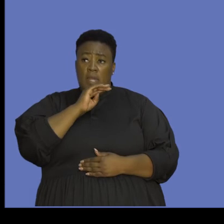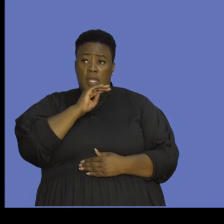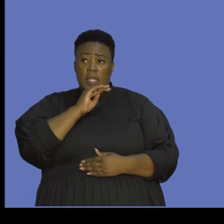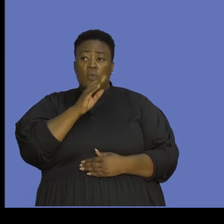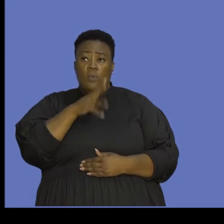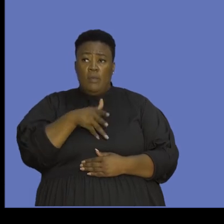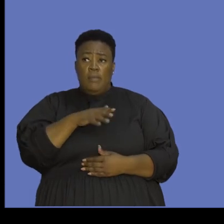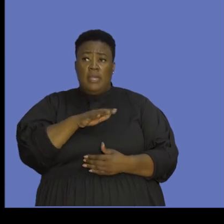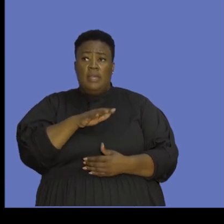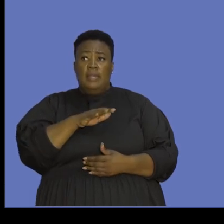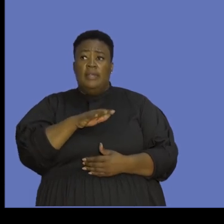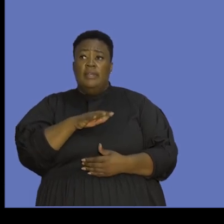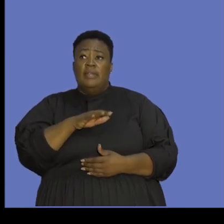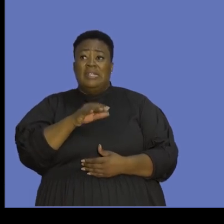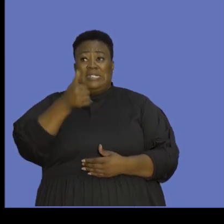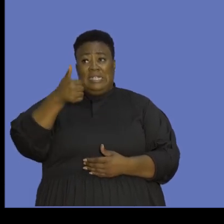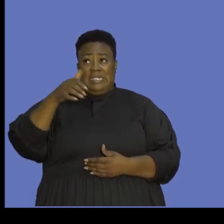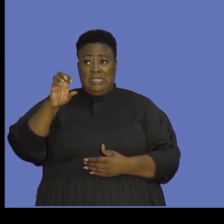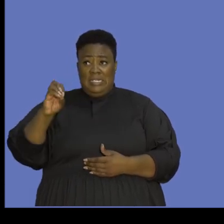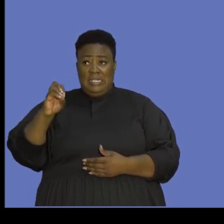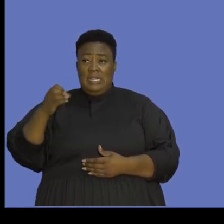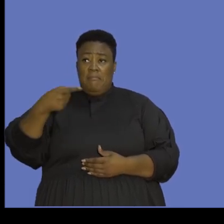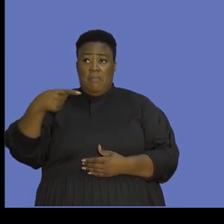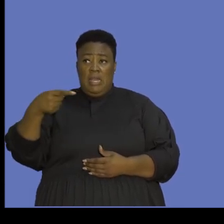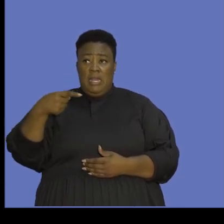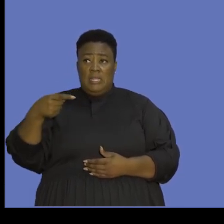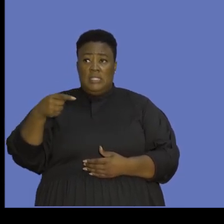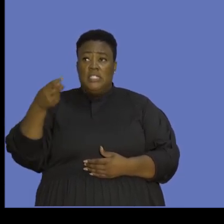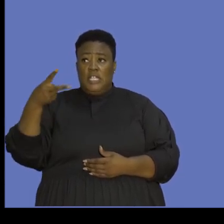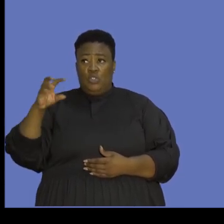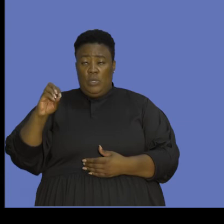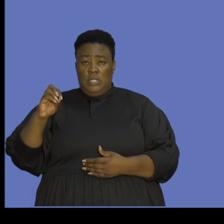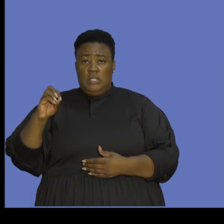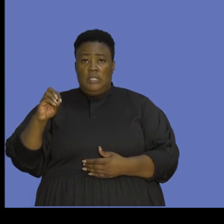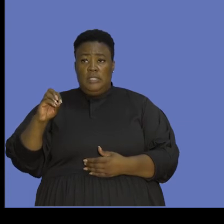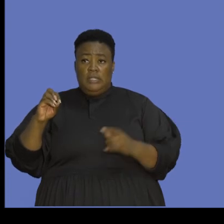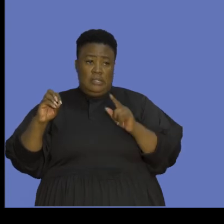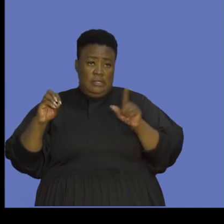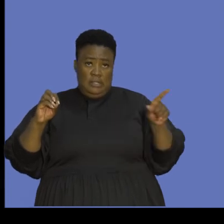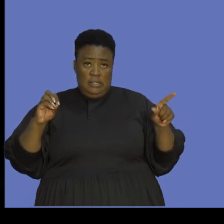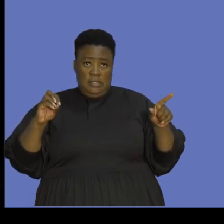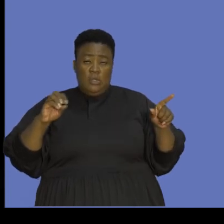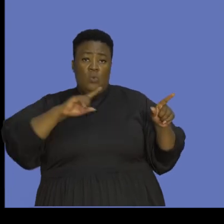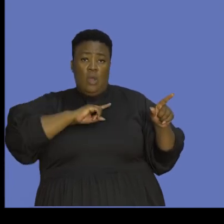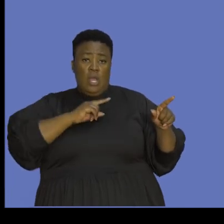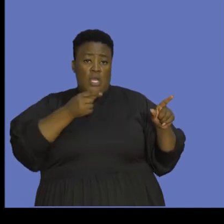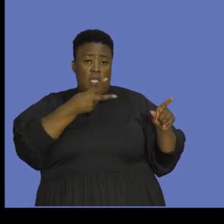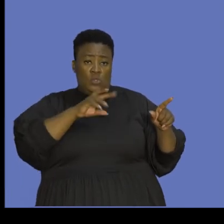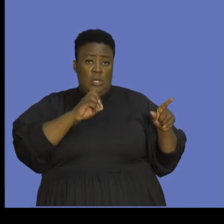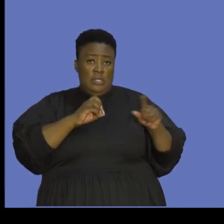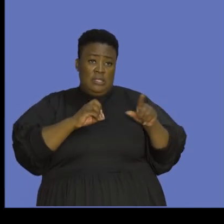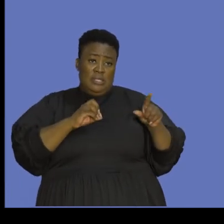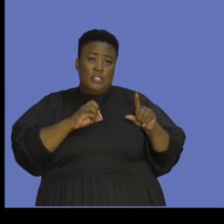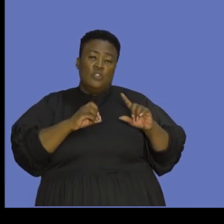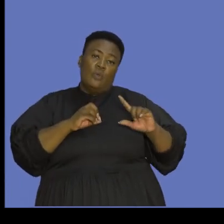which means it's going to be the 60 Newton force minus the 20 Newton, because the